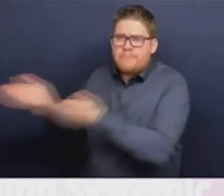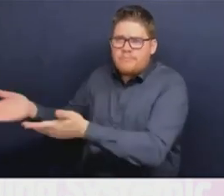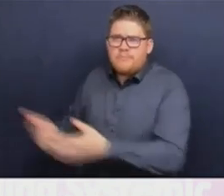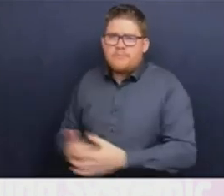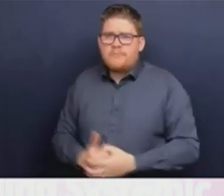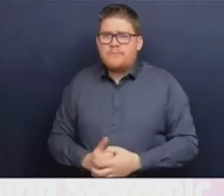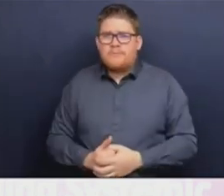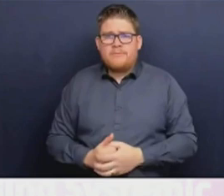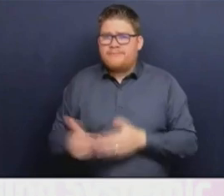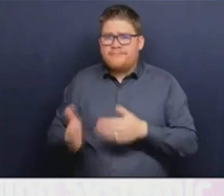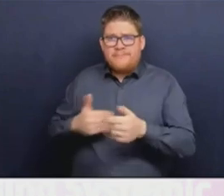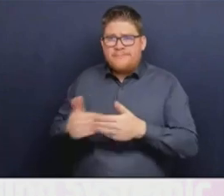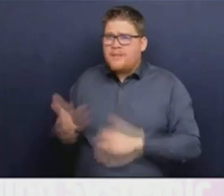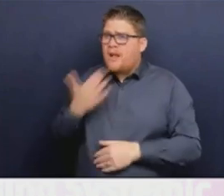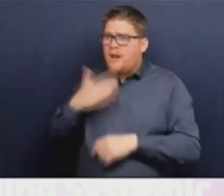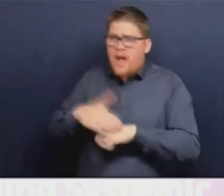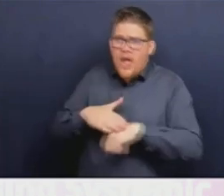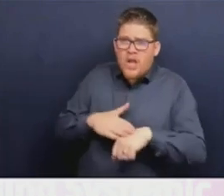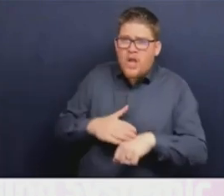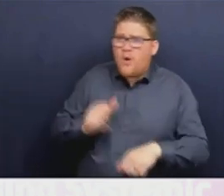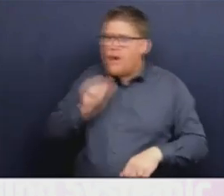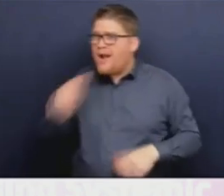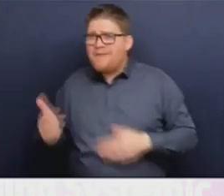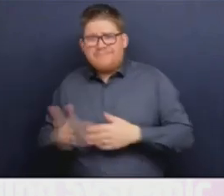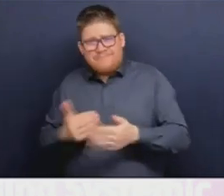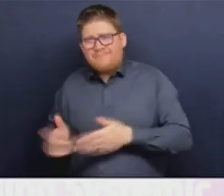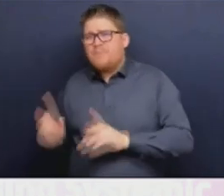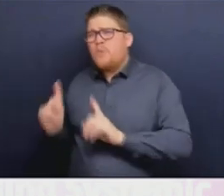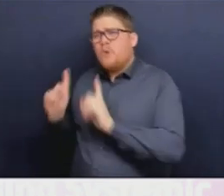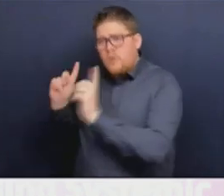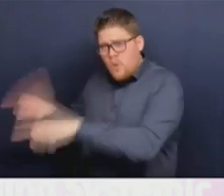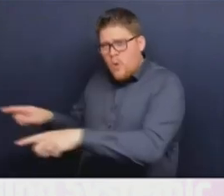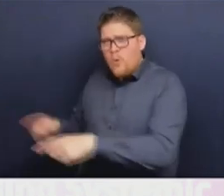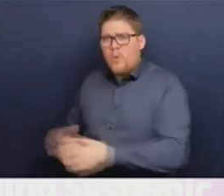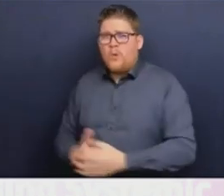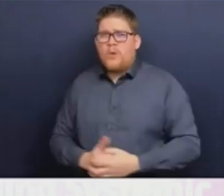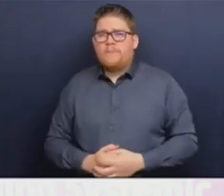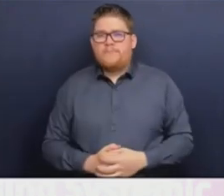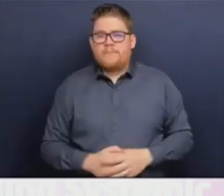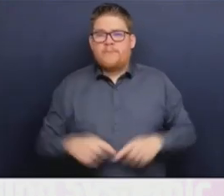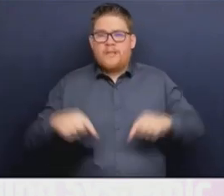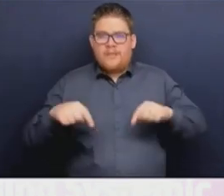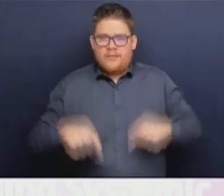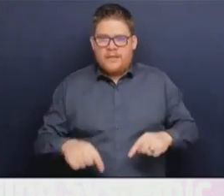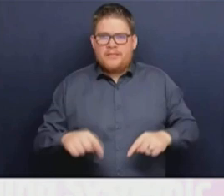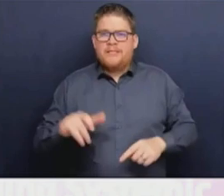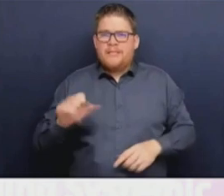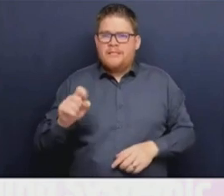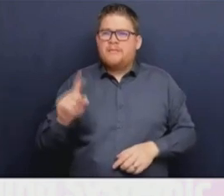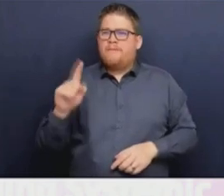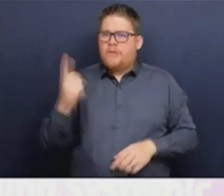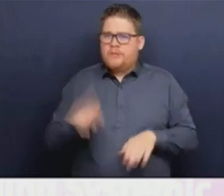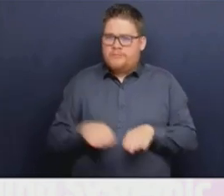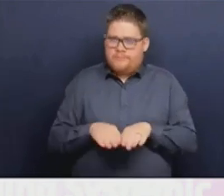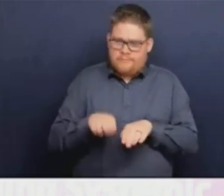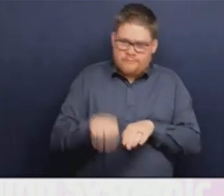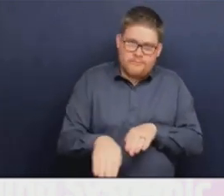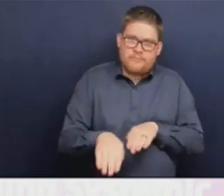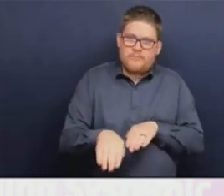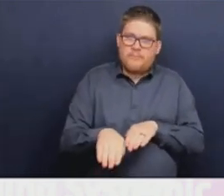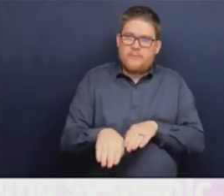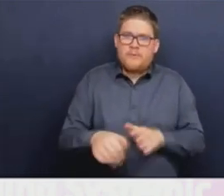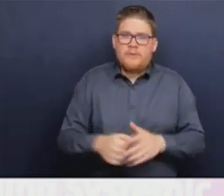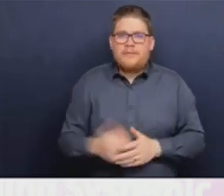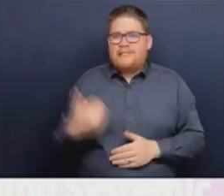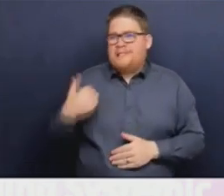communities over time, and this is a step in that direction. The Declaration Act is a step in that direction. Reestablishing the Human Rights Commission,